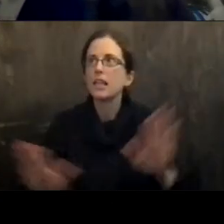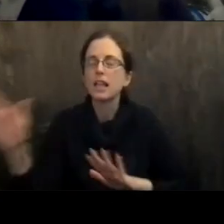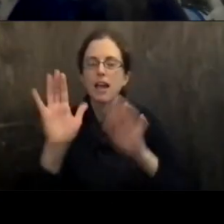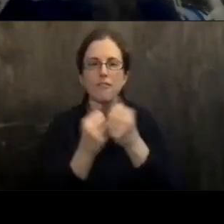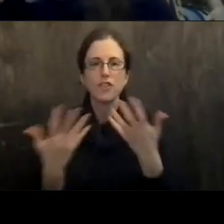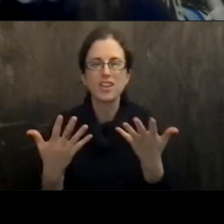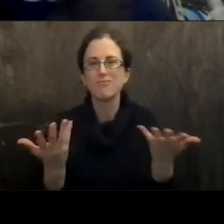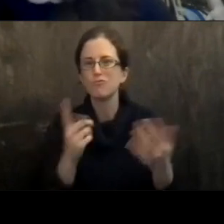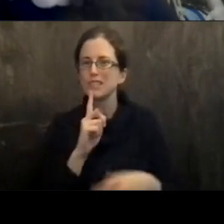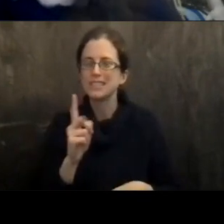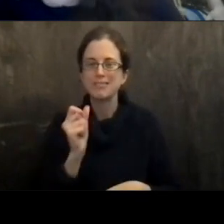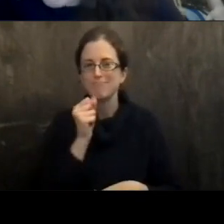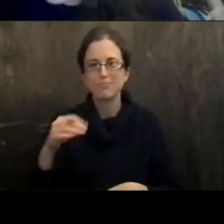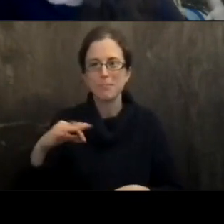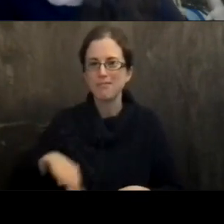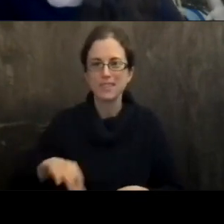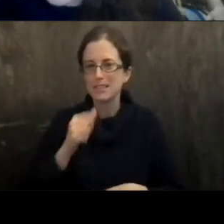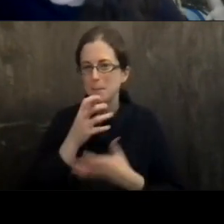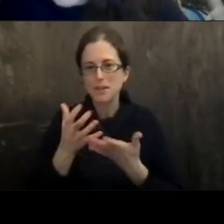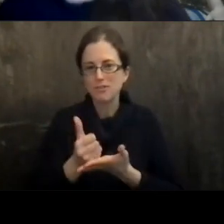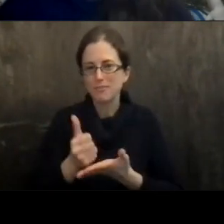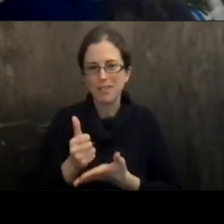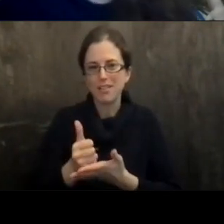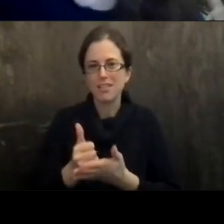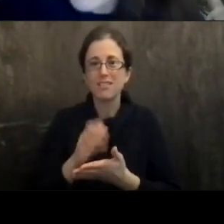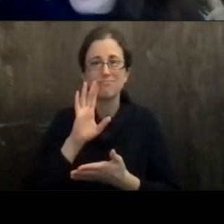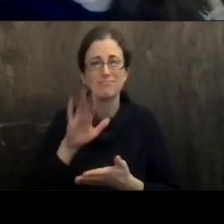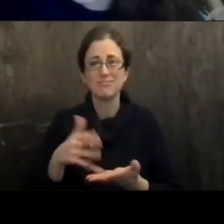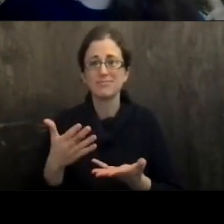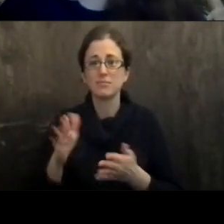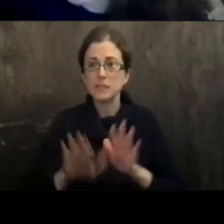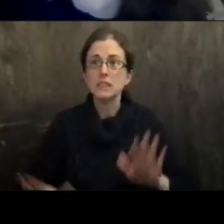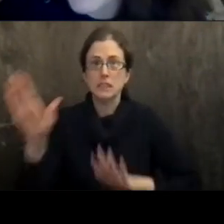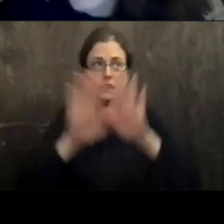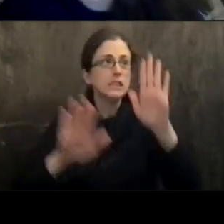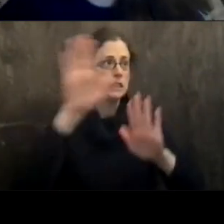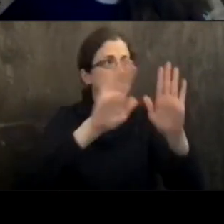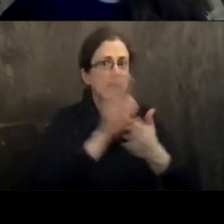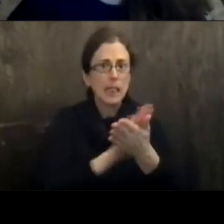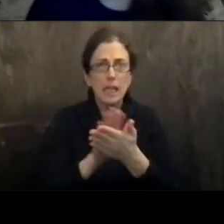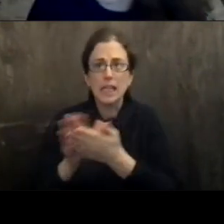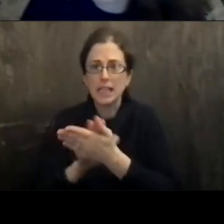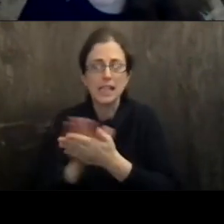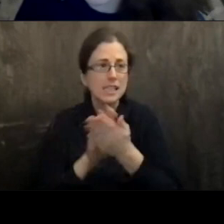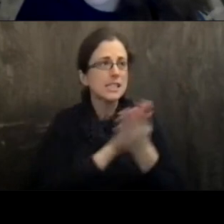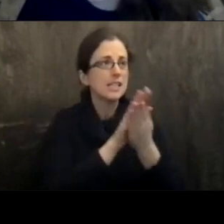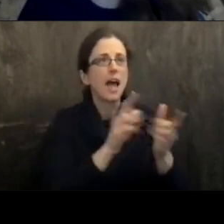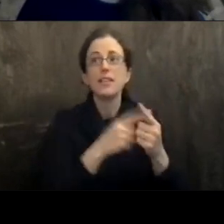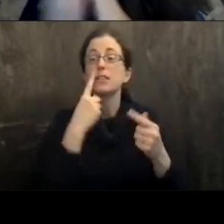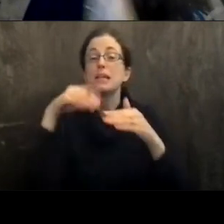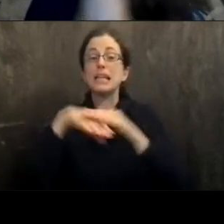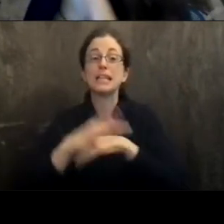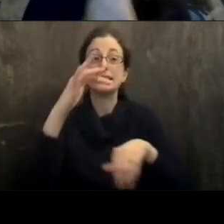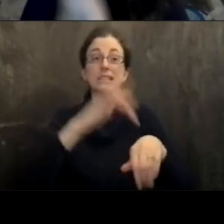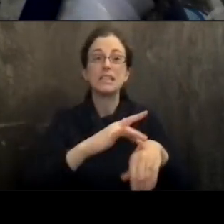You're going to go and disinfect that one little corner and it took so much effort, and then someone touches it and you have to start from scratch.